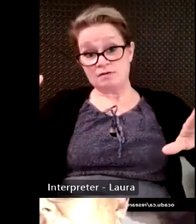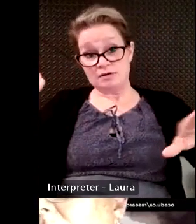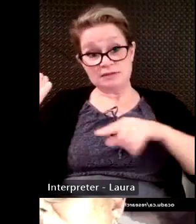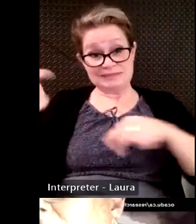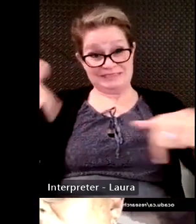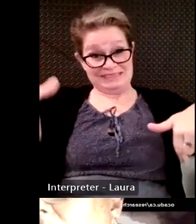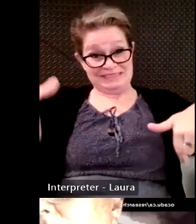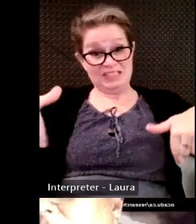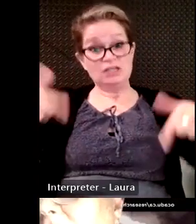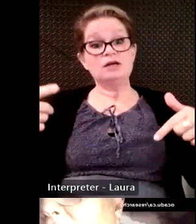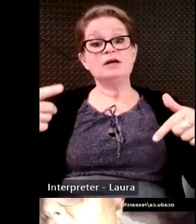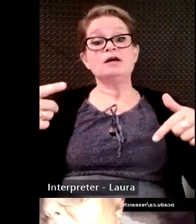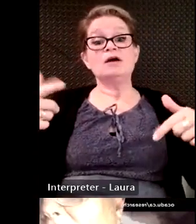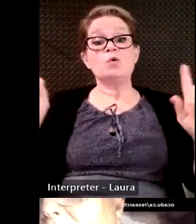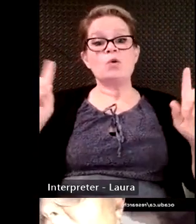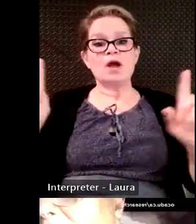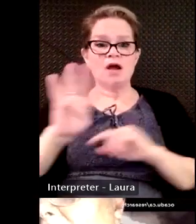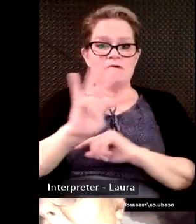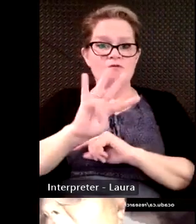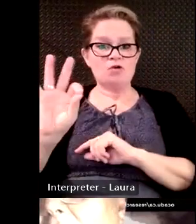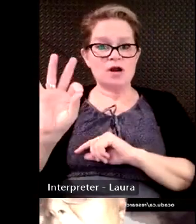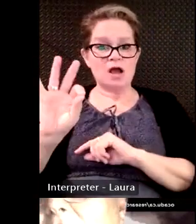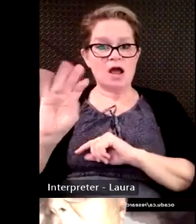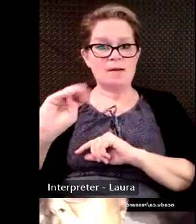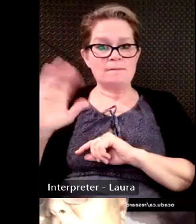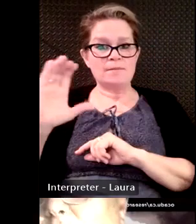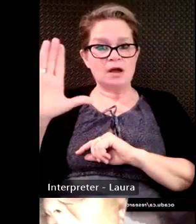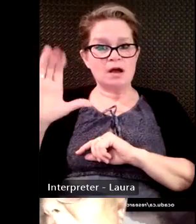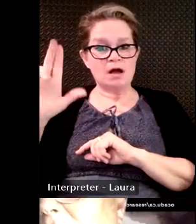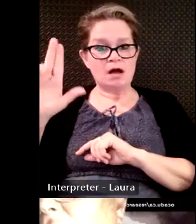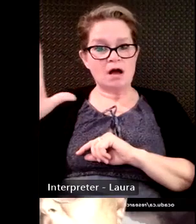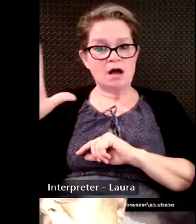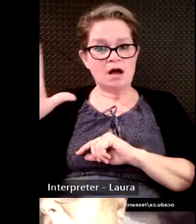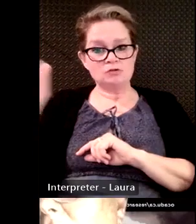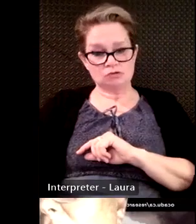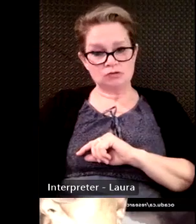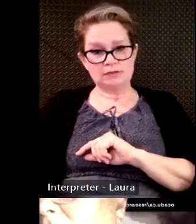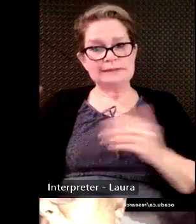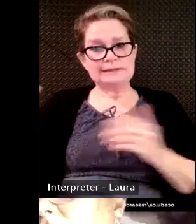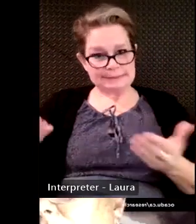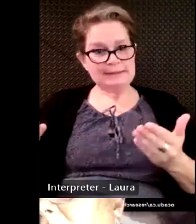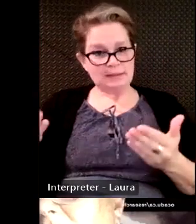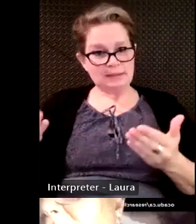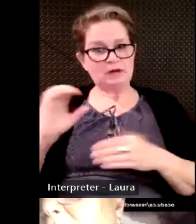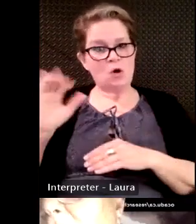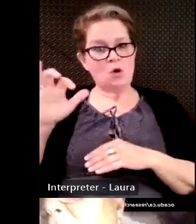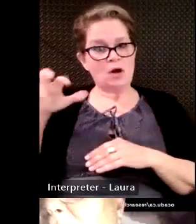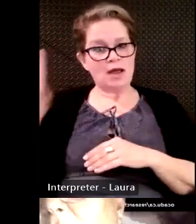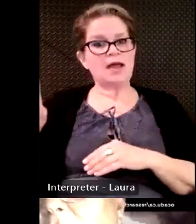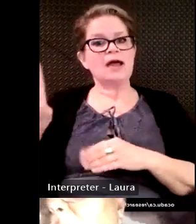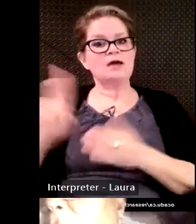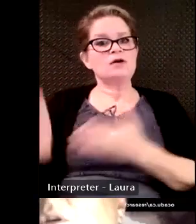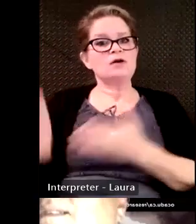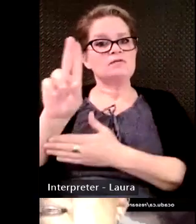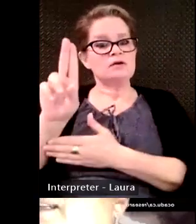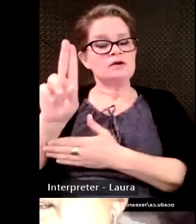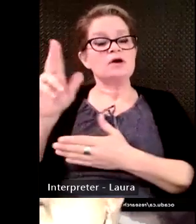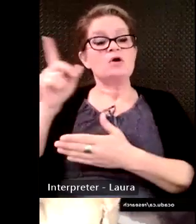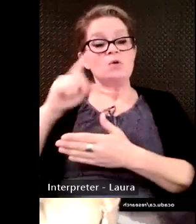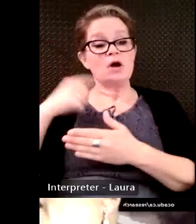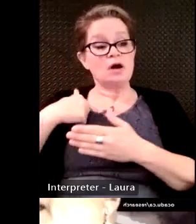at 49 McCall Street at OCAD. And it's going to present creative and research practices by members from